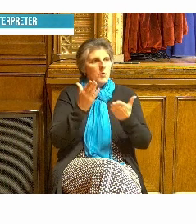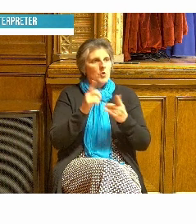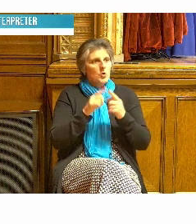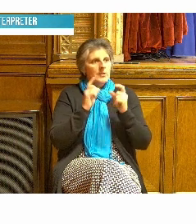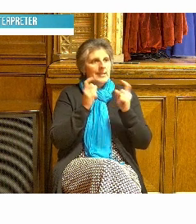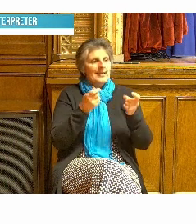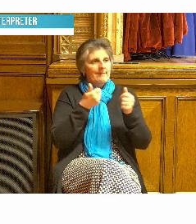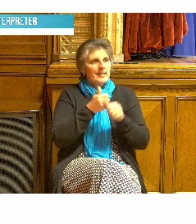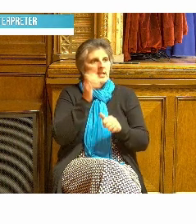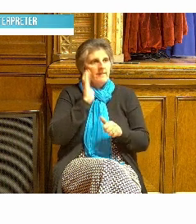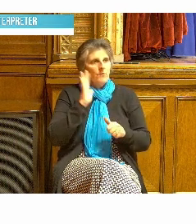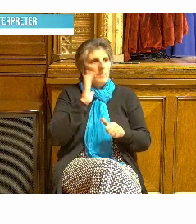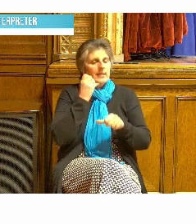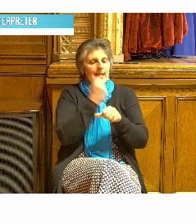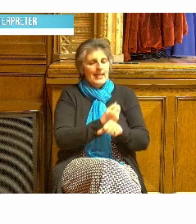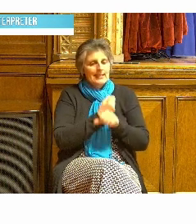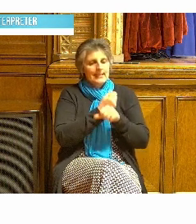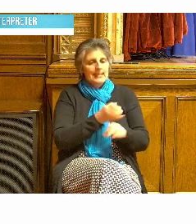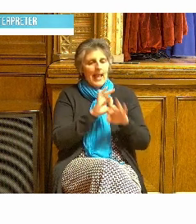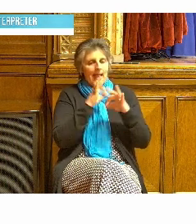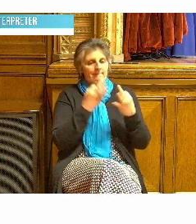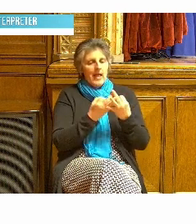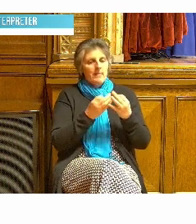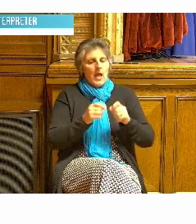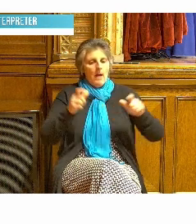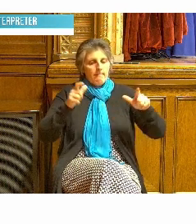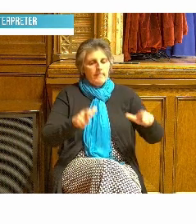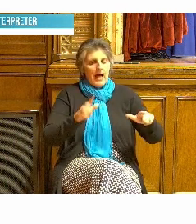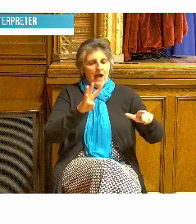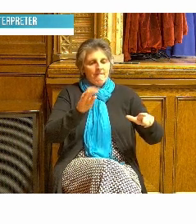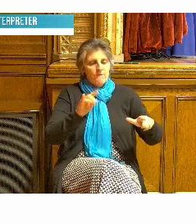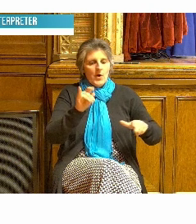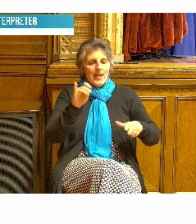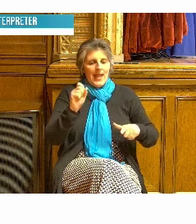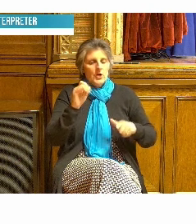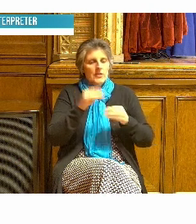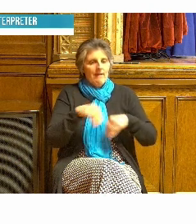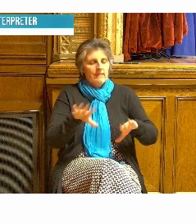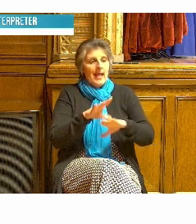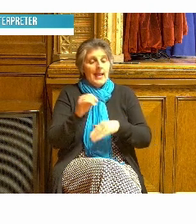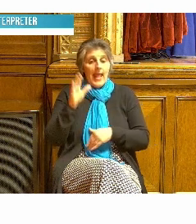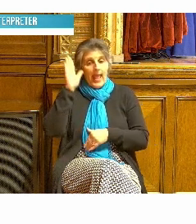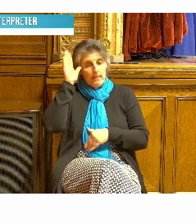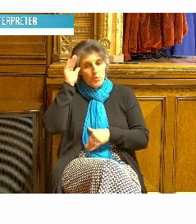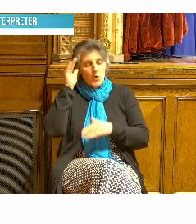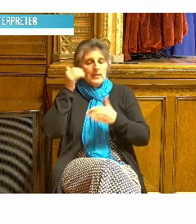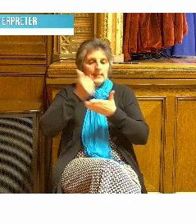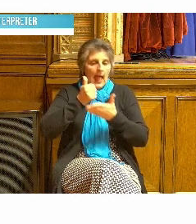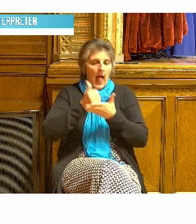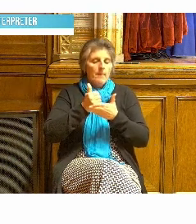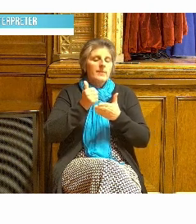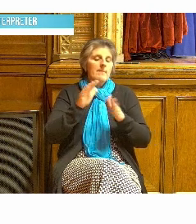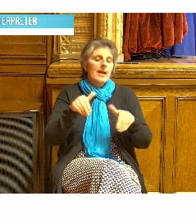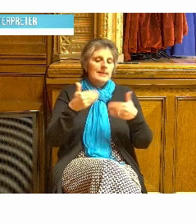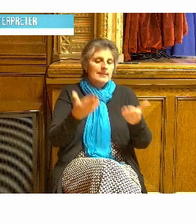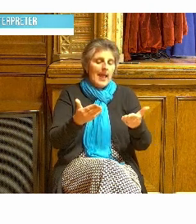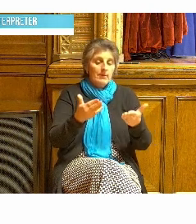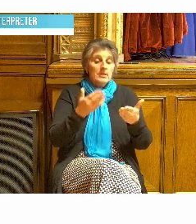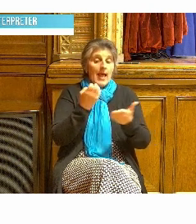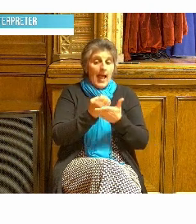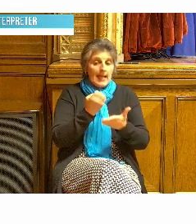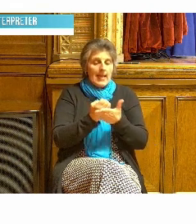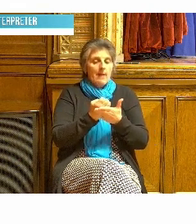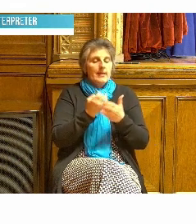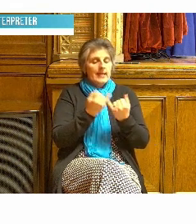each formerly enslaved family a plot of 40 acres of land and a mule to help them establish economic independence